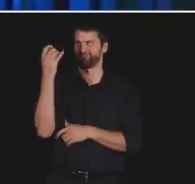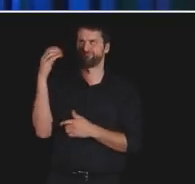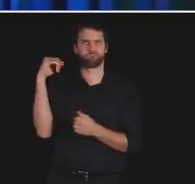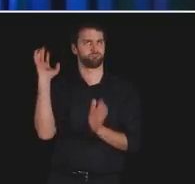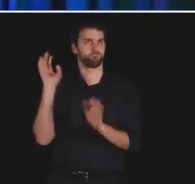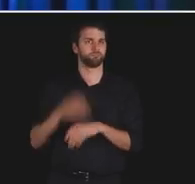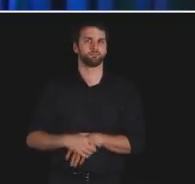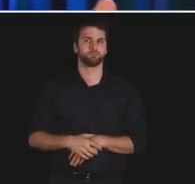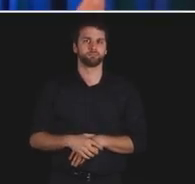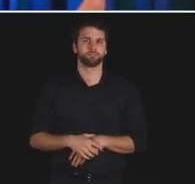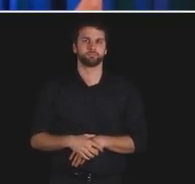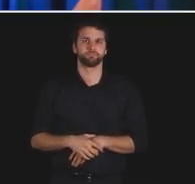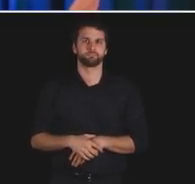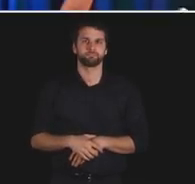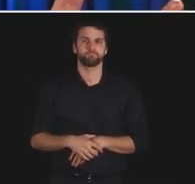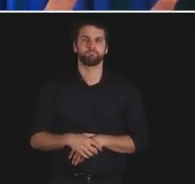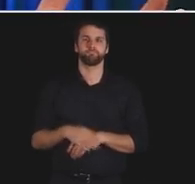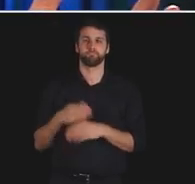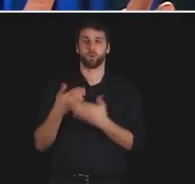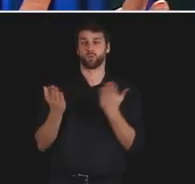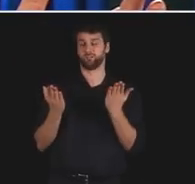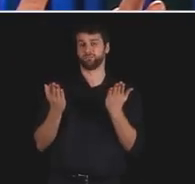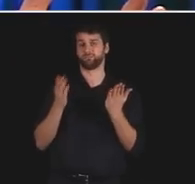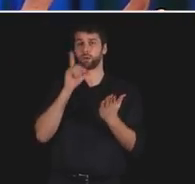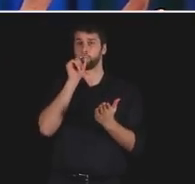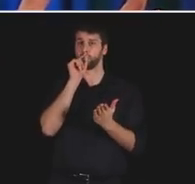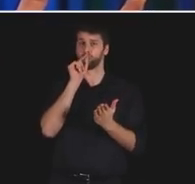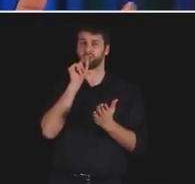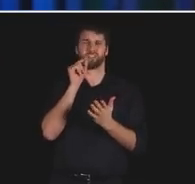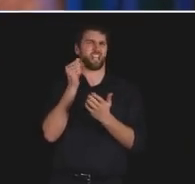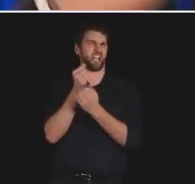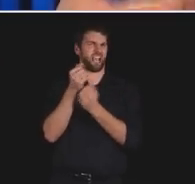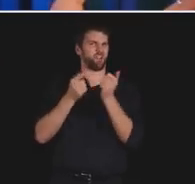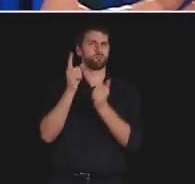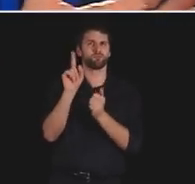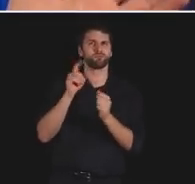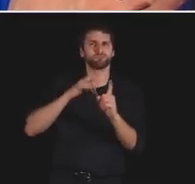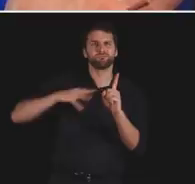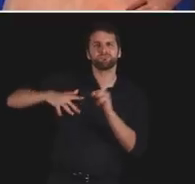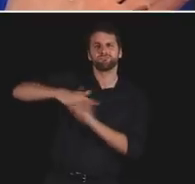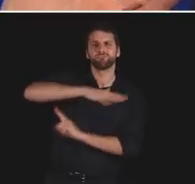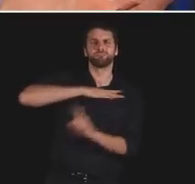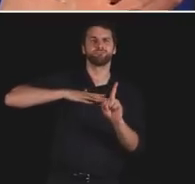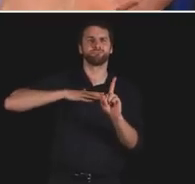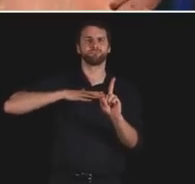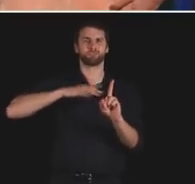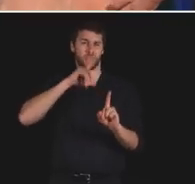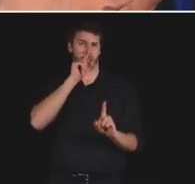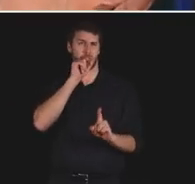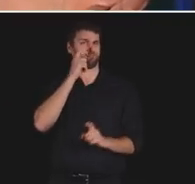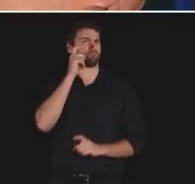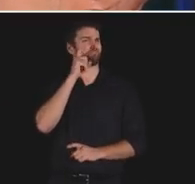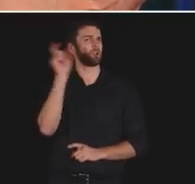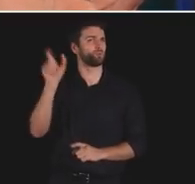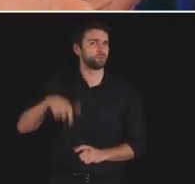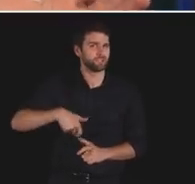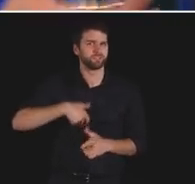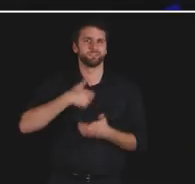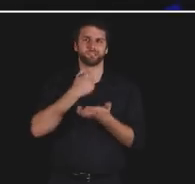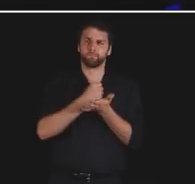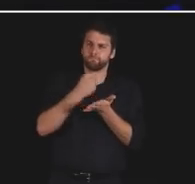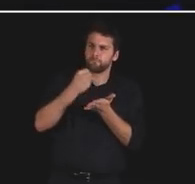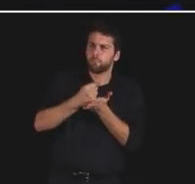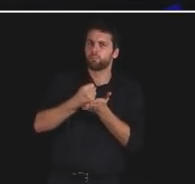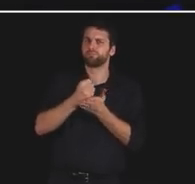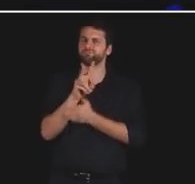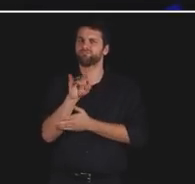they are all around us. They're one of the most universal creatures in the world. Birds don't need visas and passports and all the rest to travel. They